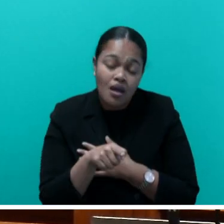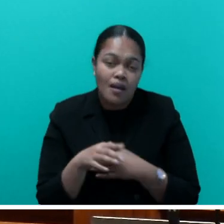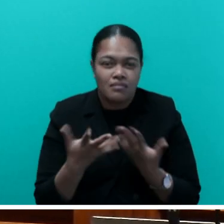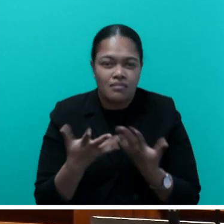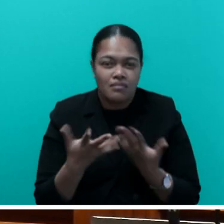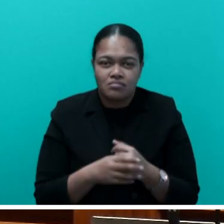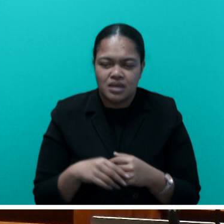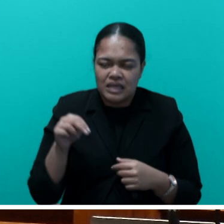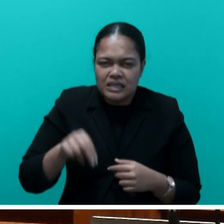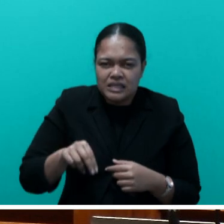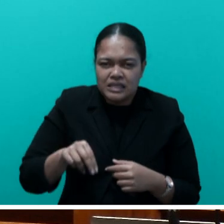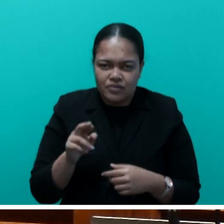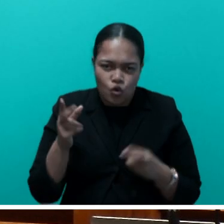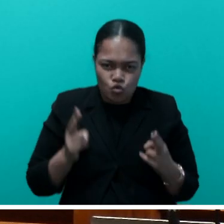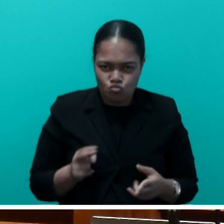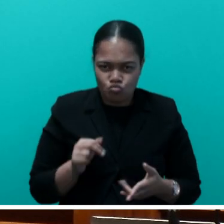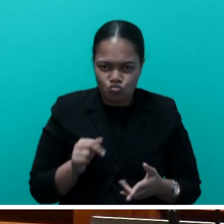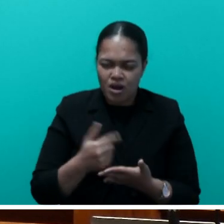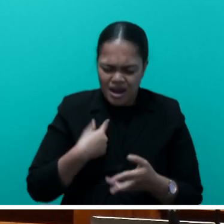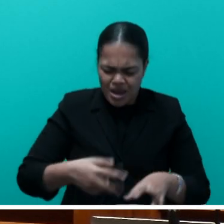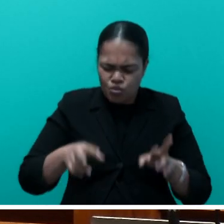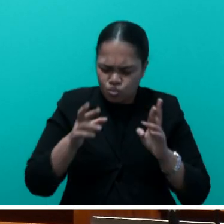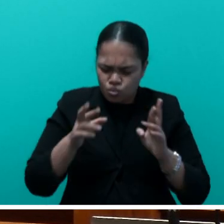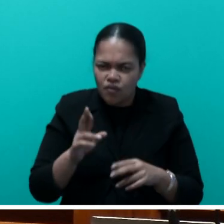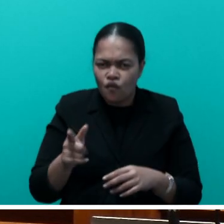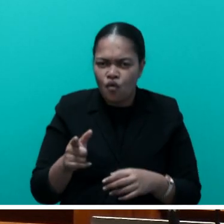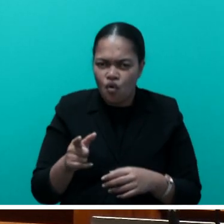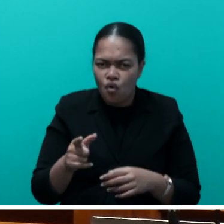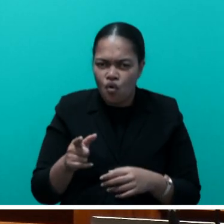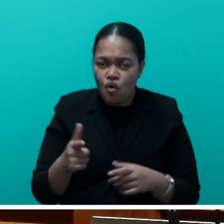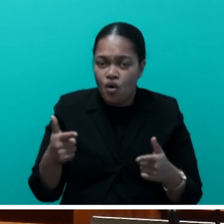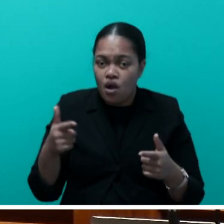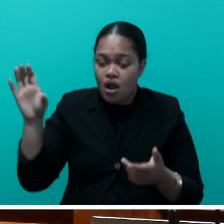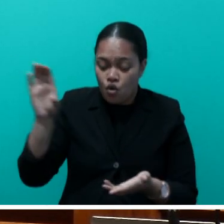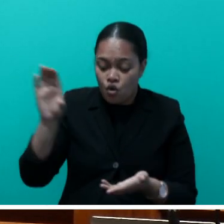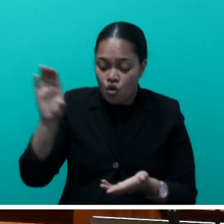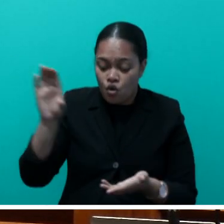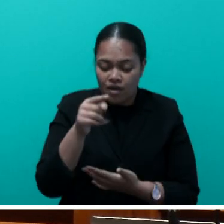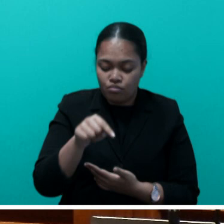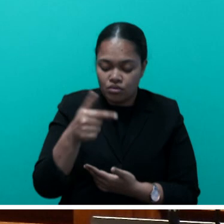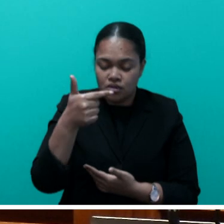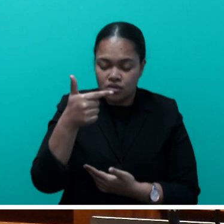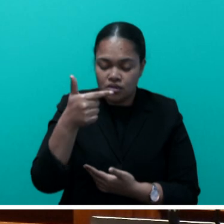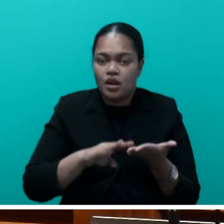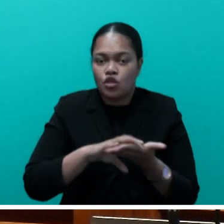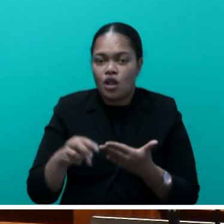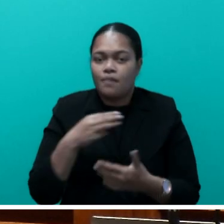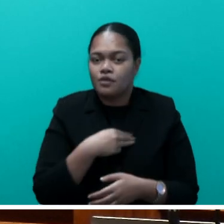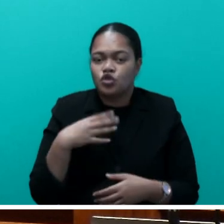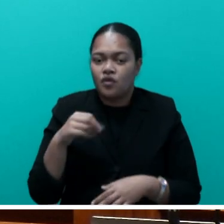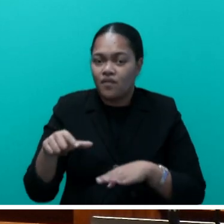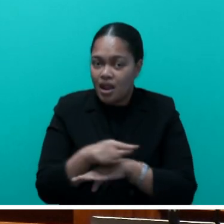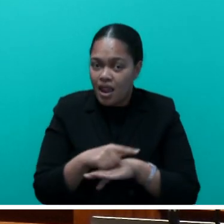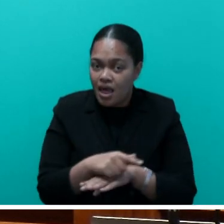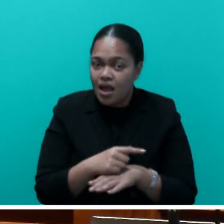I wish to express my gratitude for the allocation of a sum of $5.7 million to the Ministry of Lands and Mineral Resources to